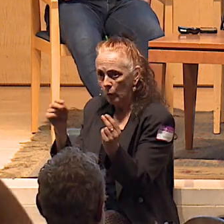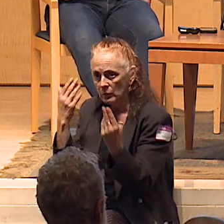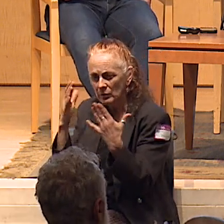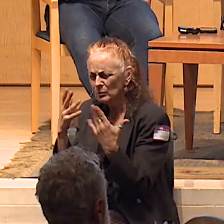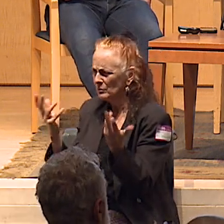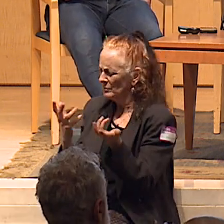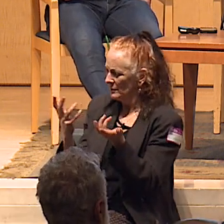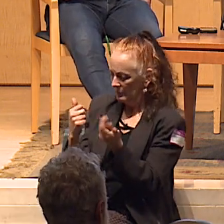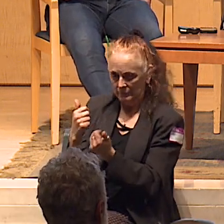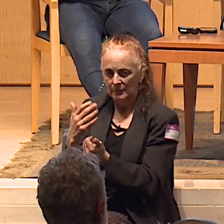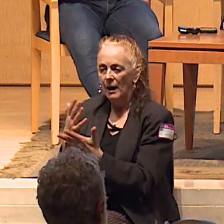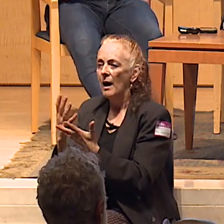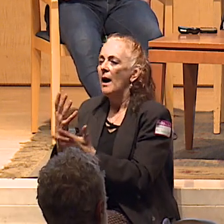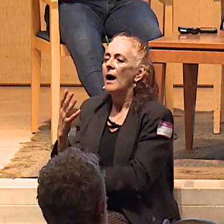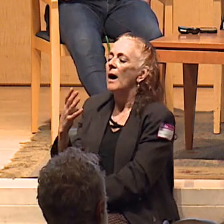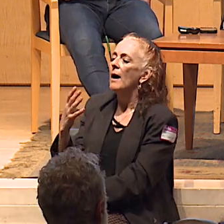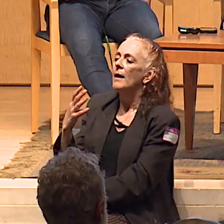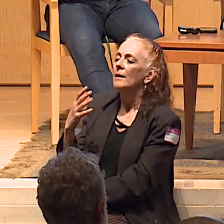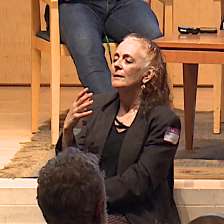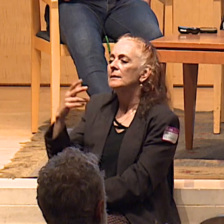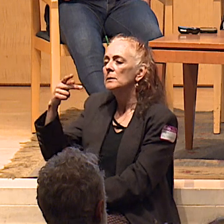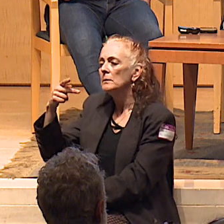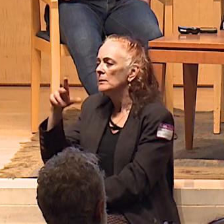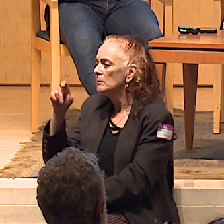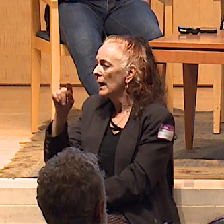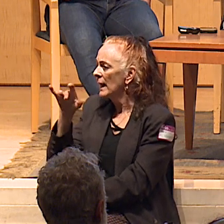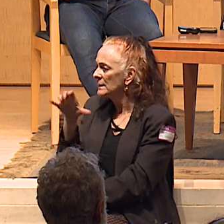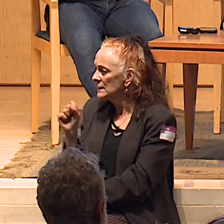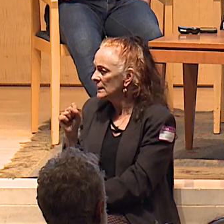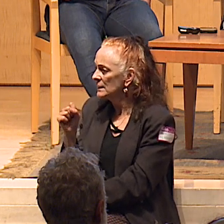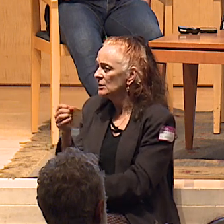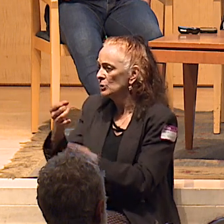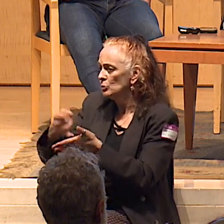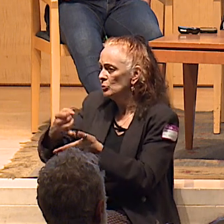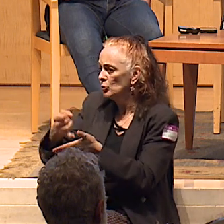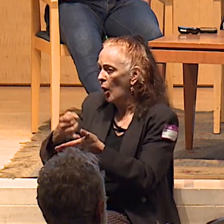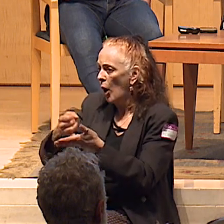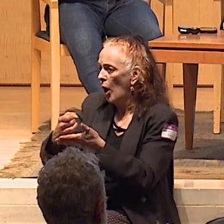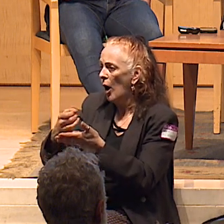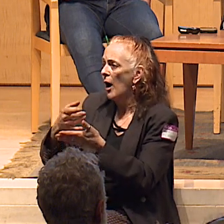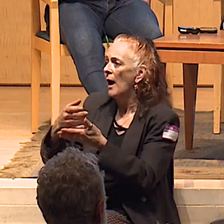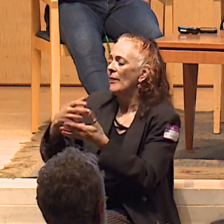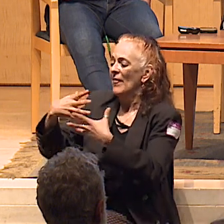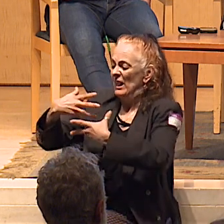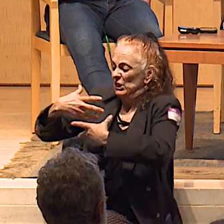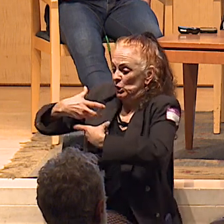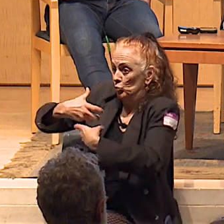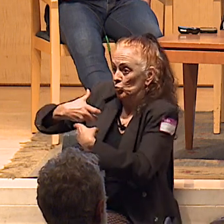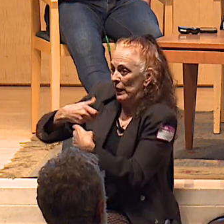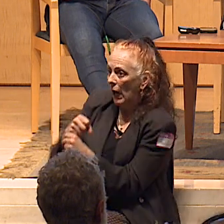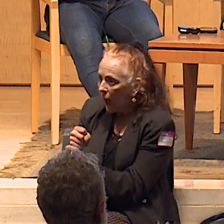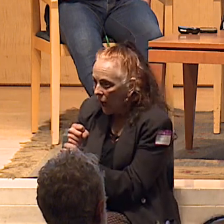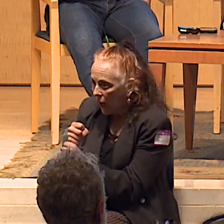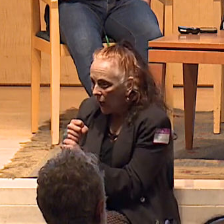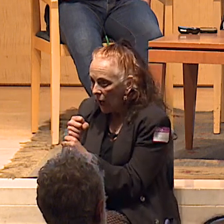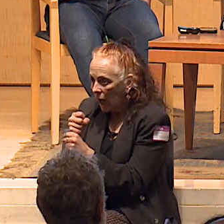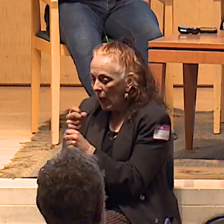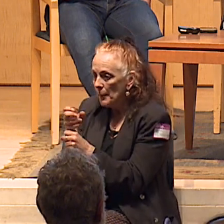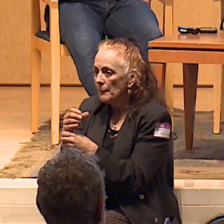are? What I said. They're plastics that you draw on, and then they shrink and get really, like, condensed and